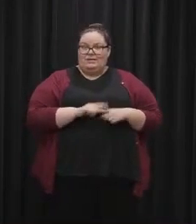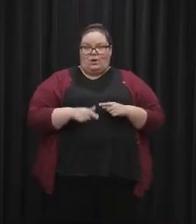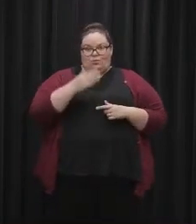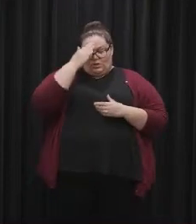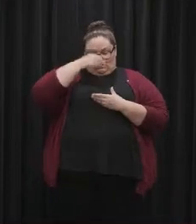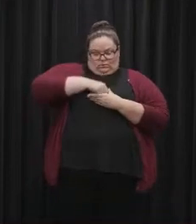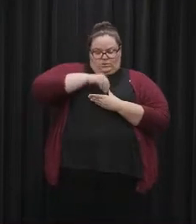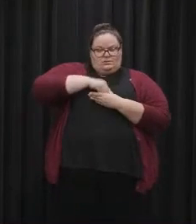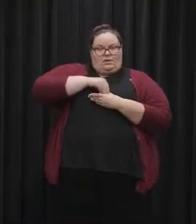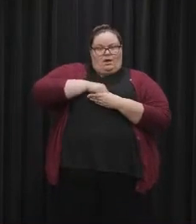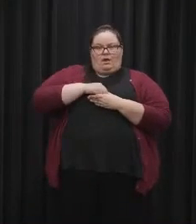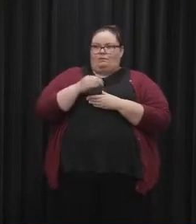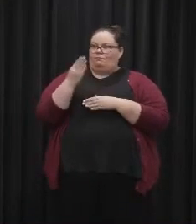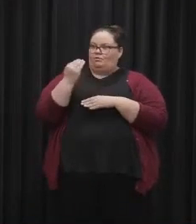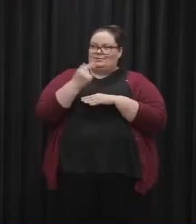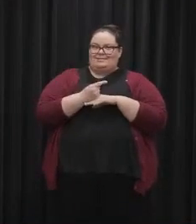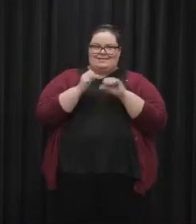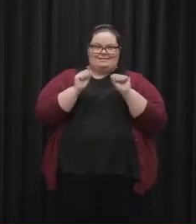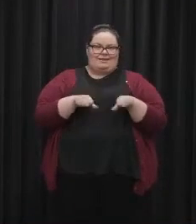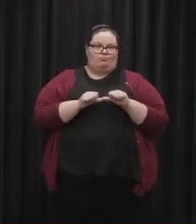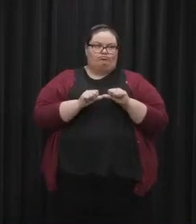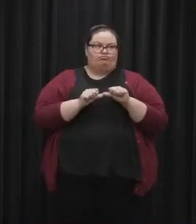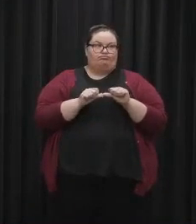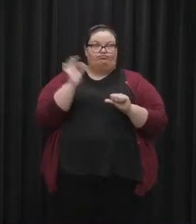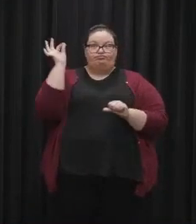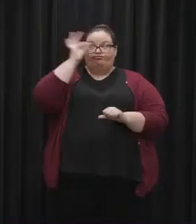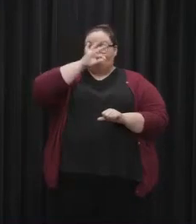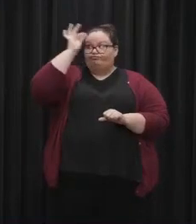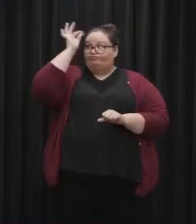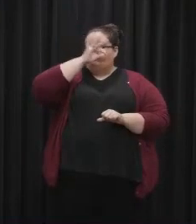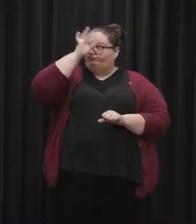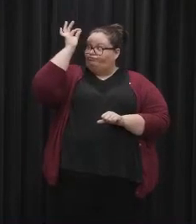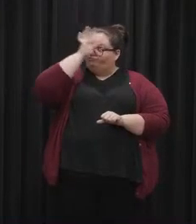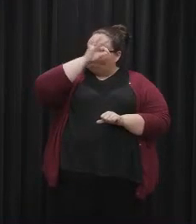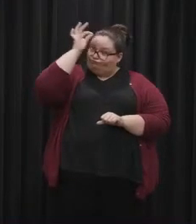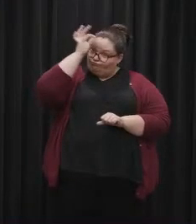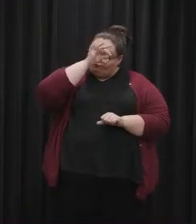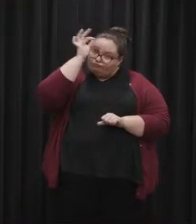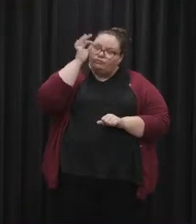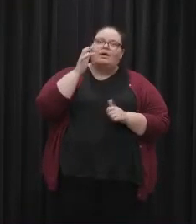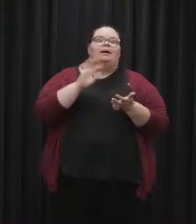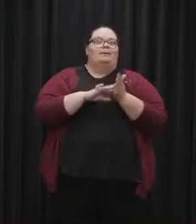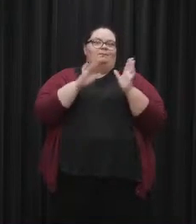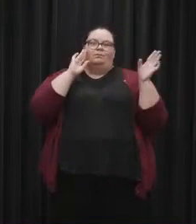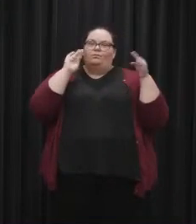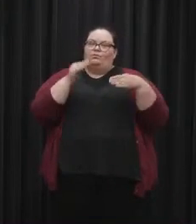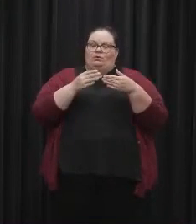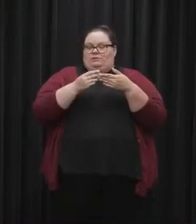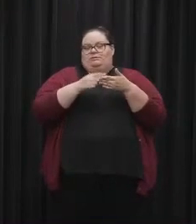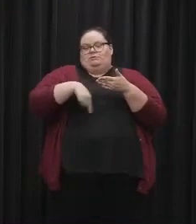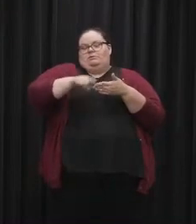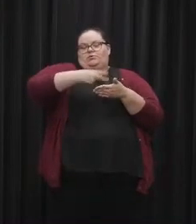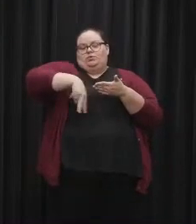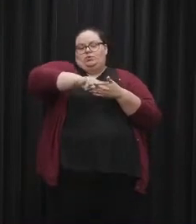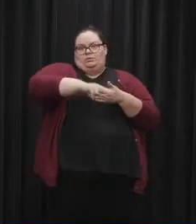incubation period of the virus, that will take 2 weeks. So we are going to really be focused on